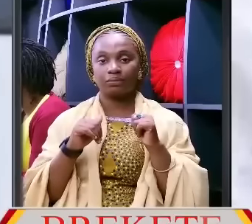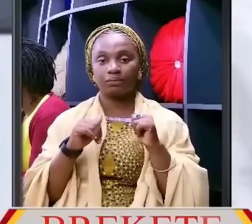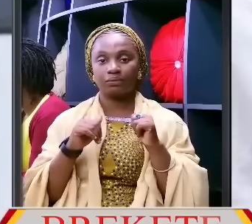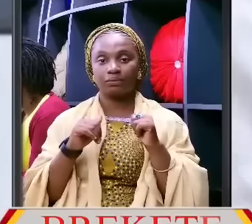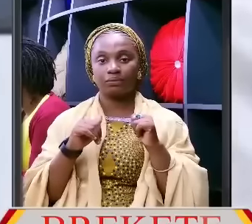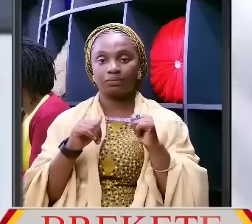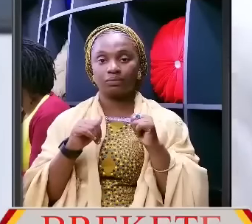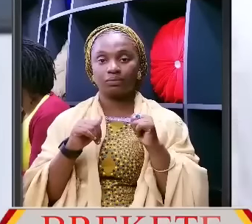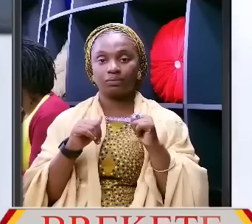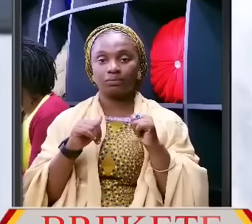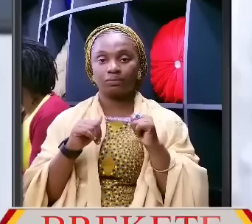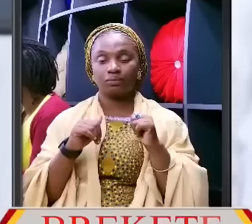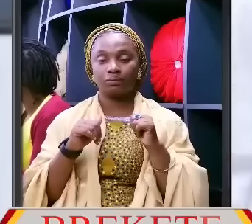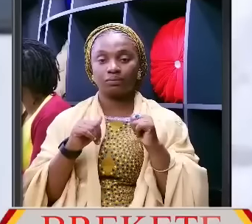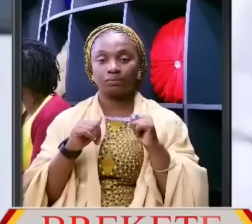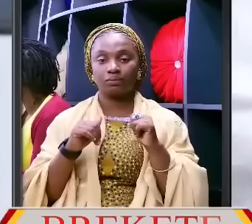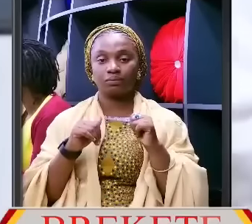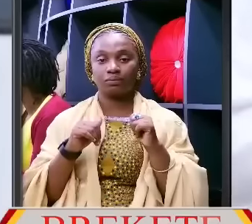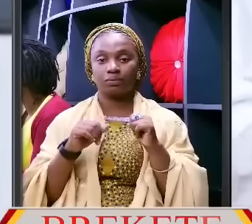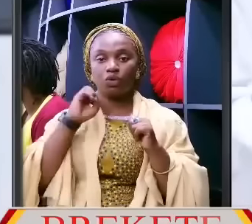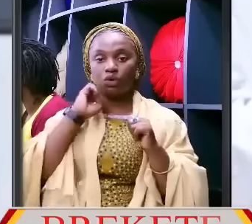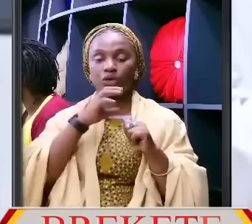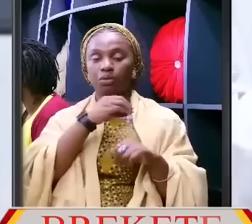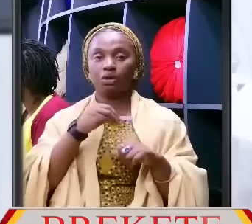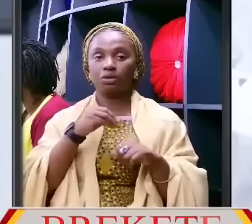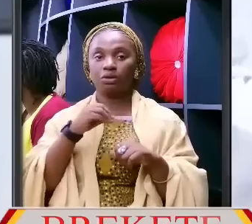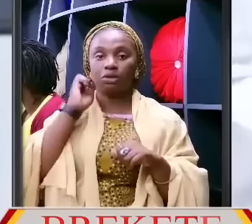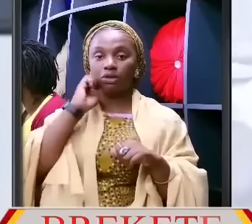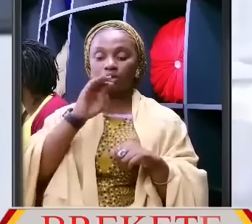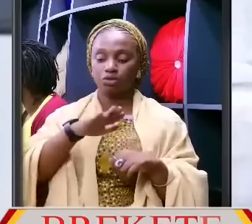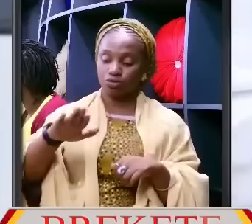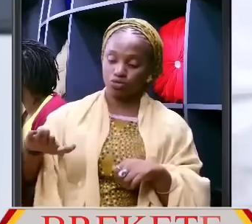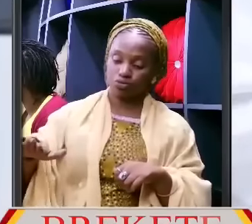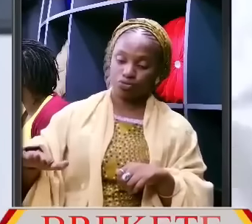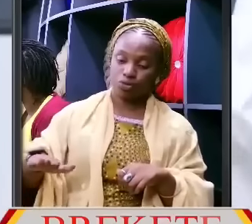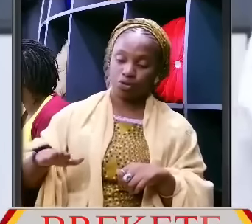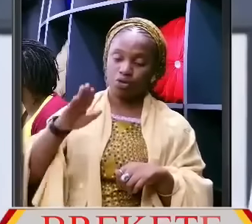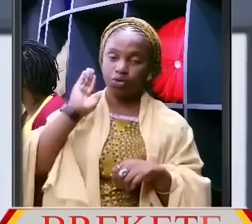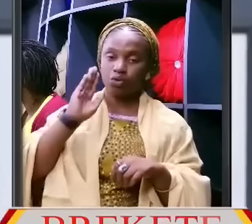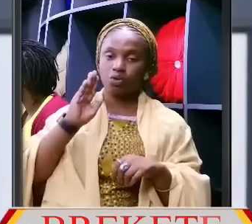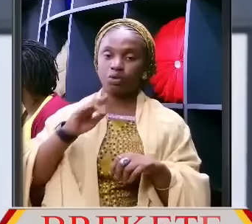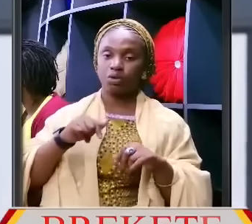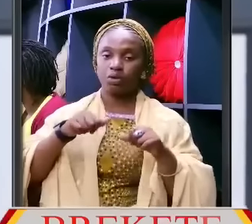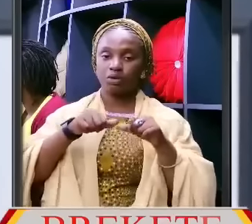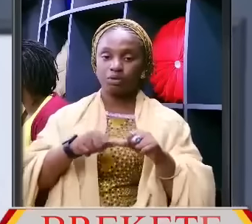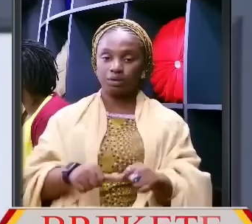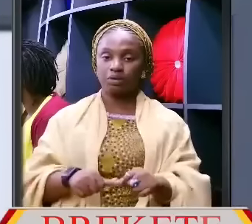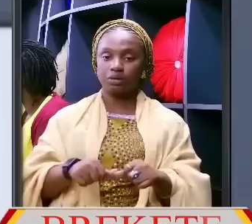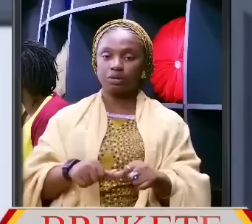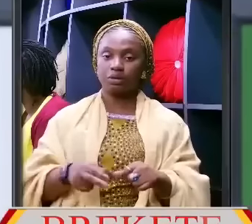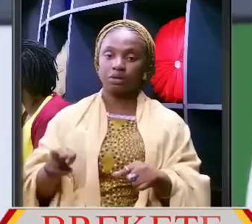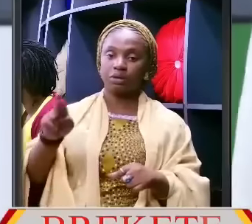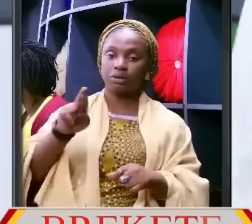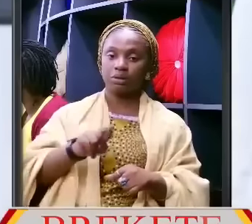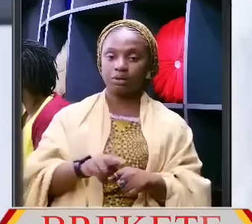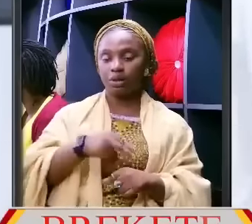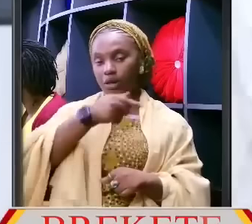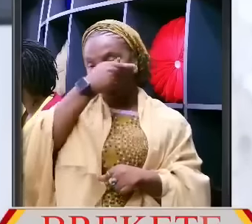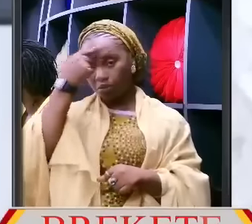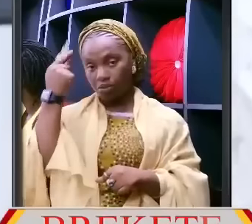children and wife go stay there. We go call repair one house for you. Once you don't wear like